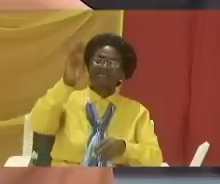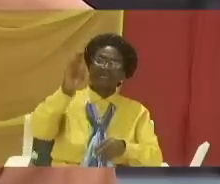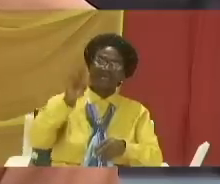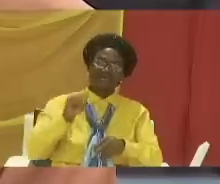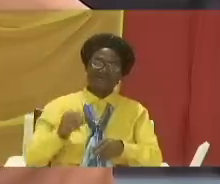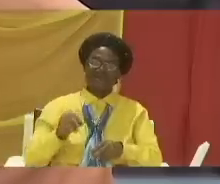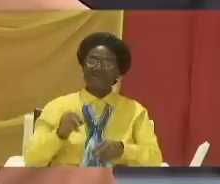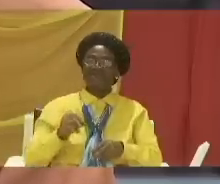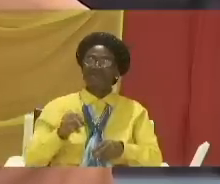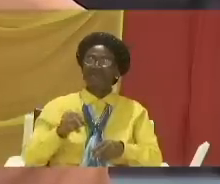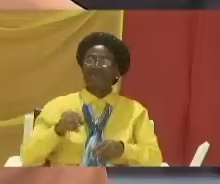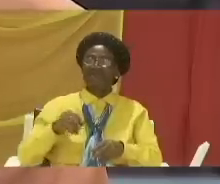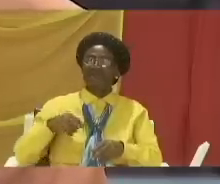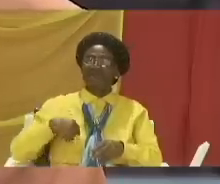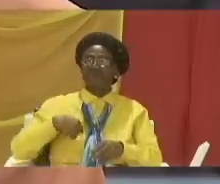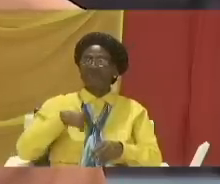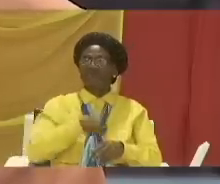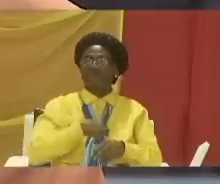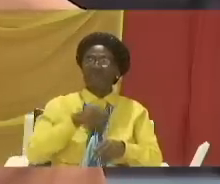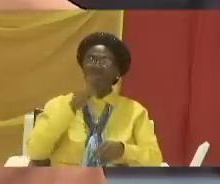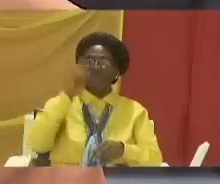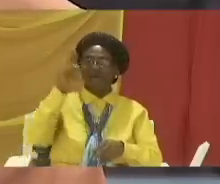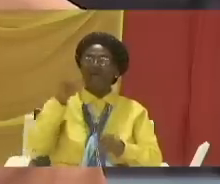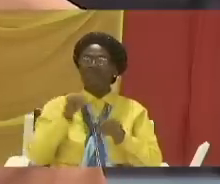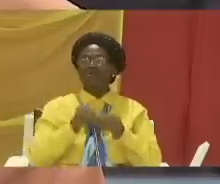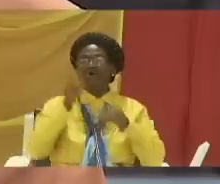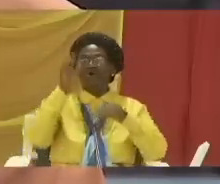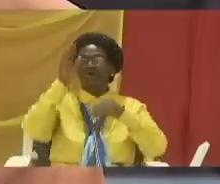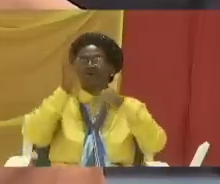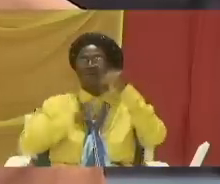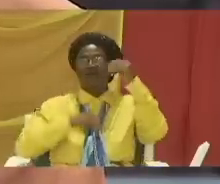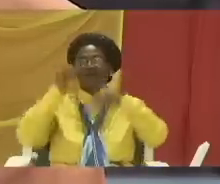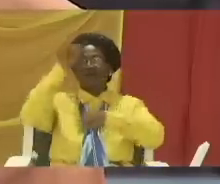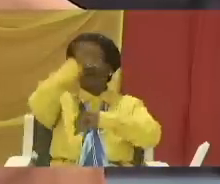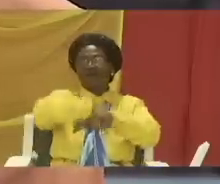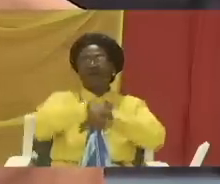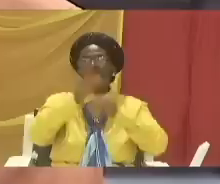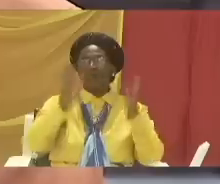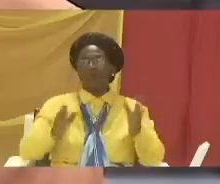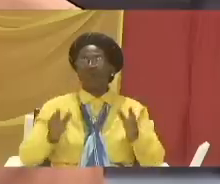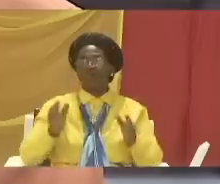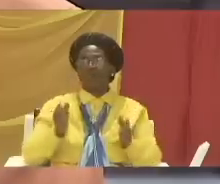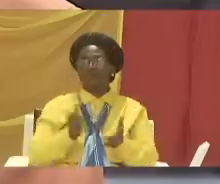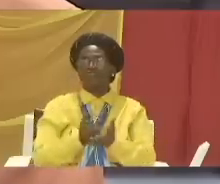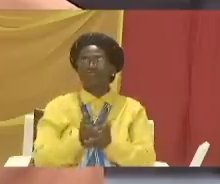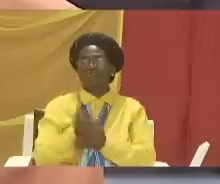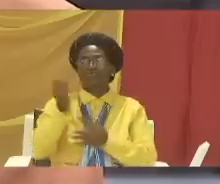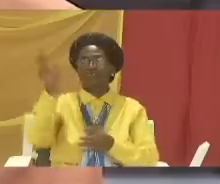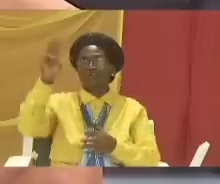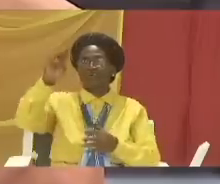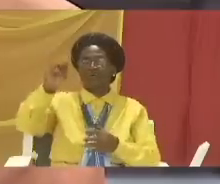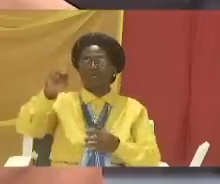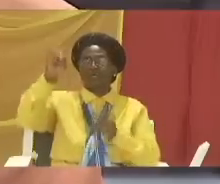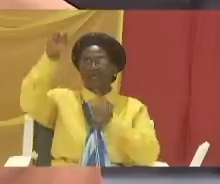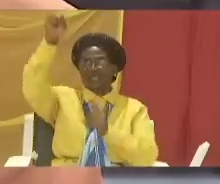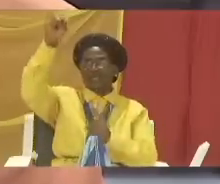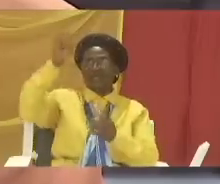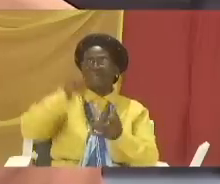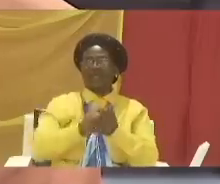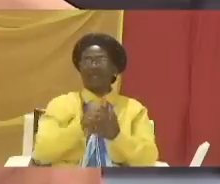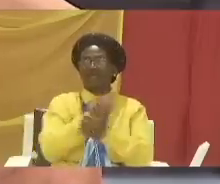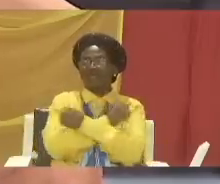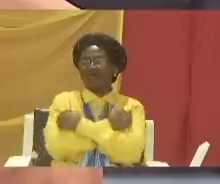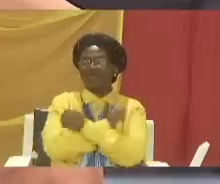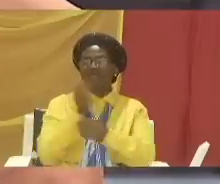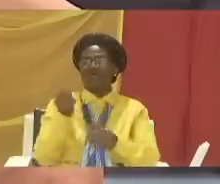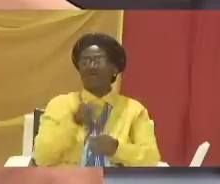We are more than conquerors through him that loved us. To be more than a conqueror is that you